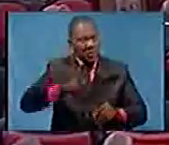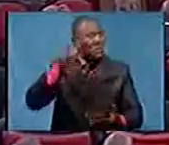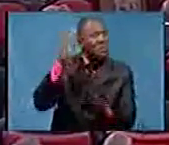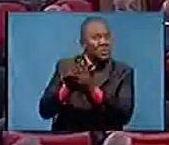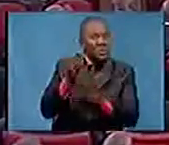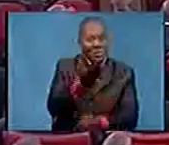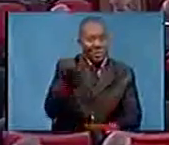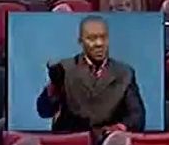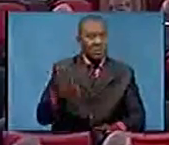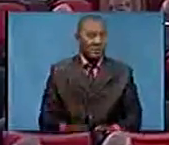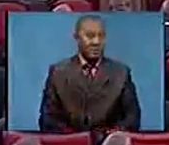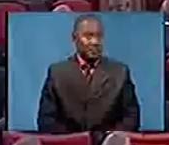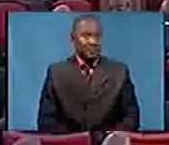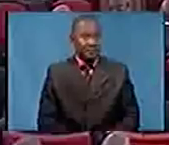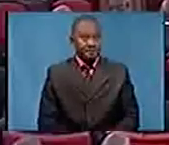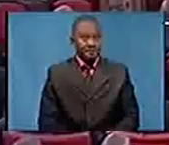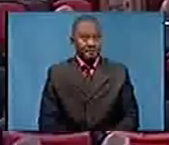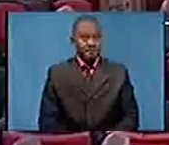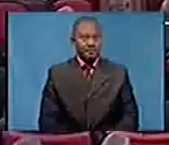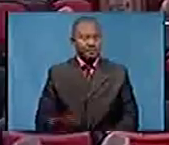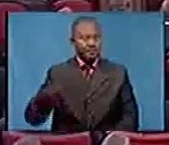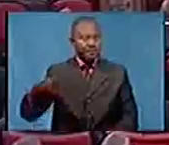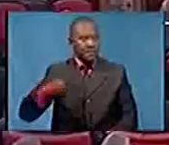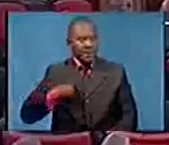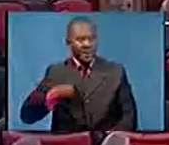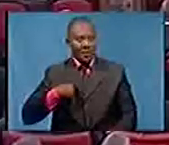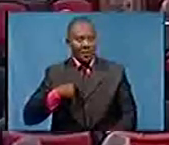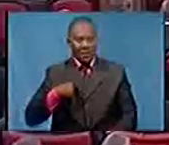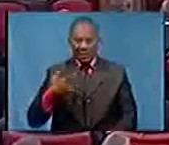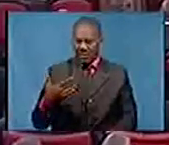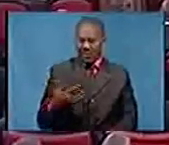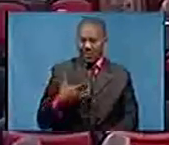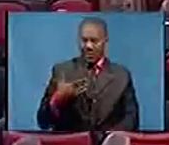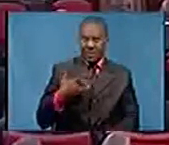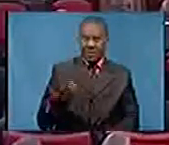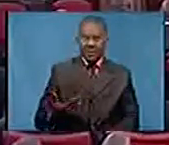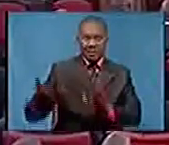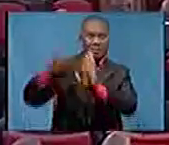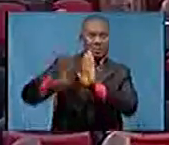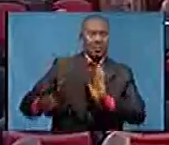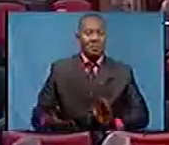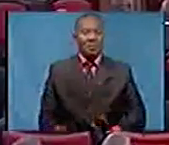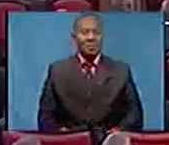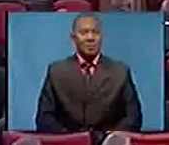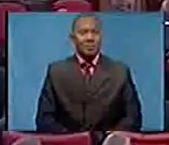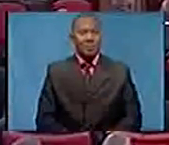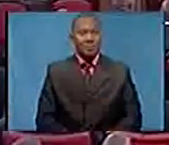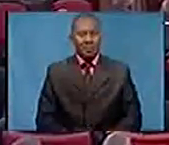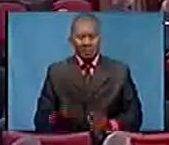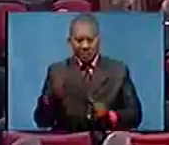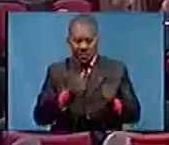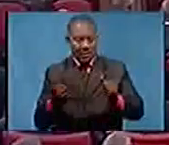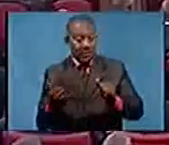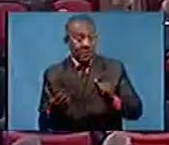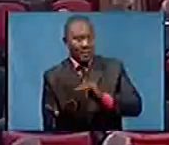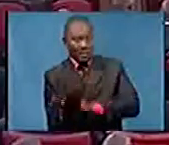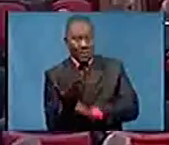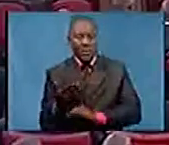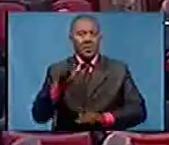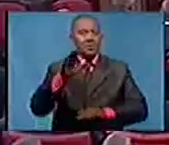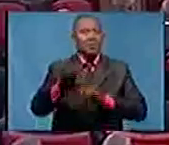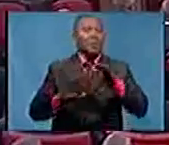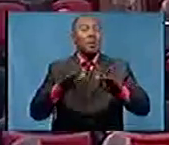I will do. Let me tell you, I feel threatened personally. Let me demonstrate. Every morning I walk to church for